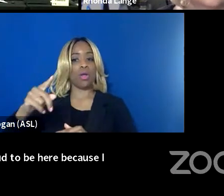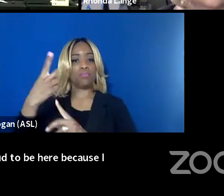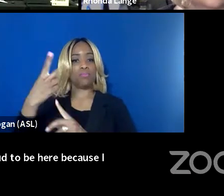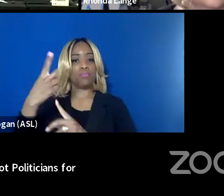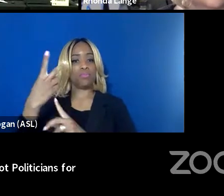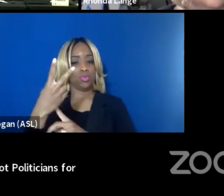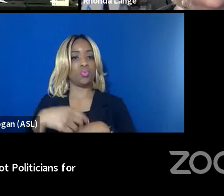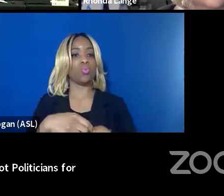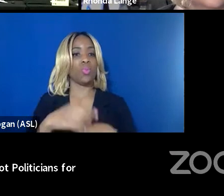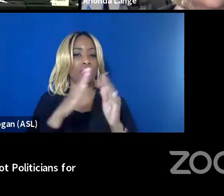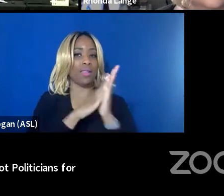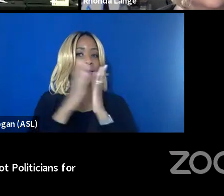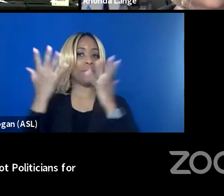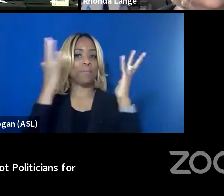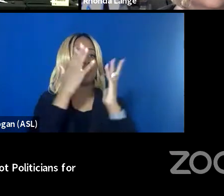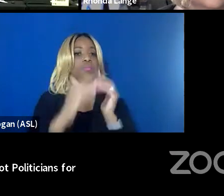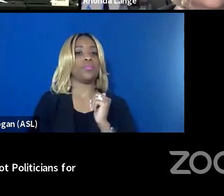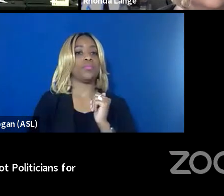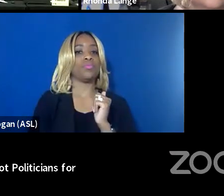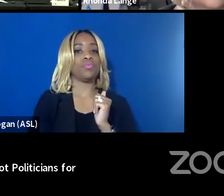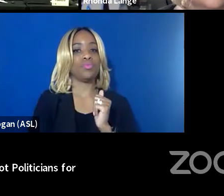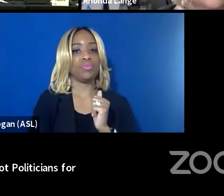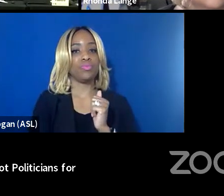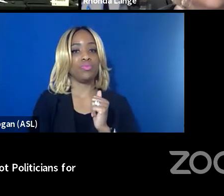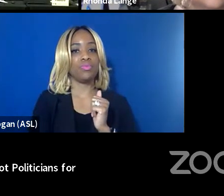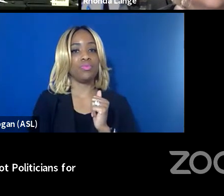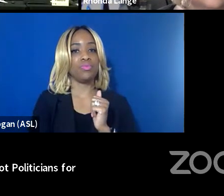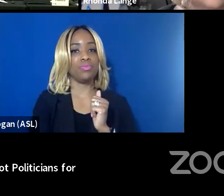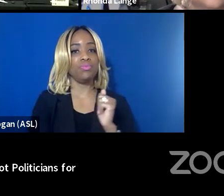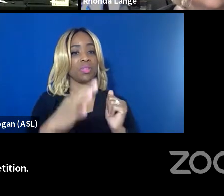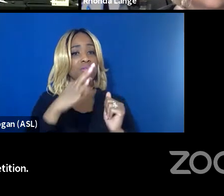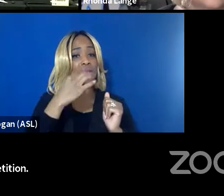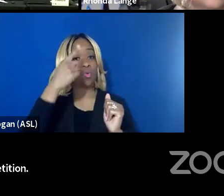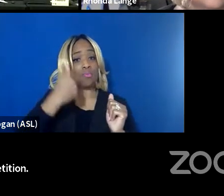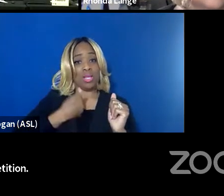petition. I am speaking only for myself.